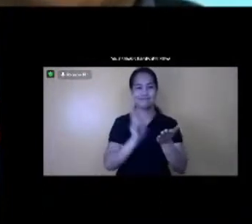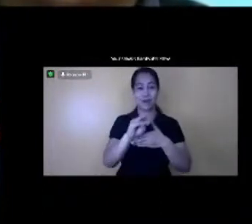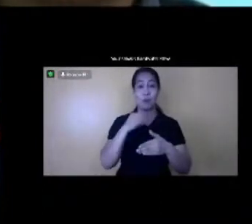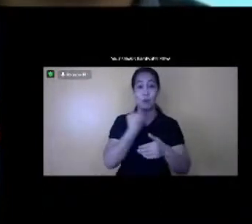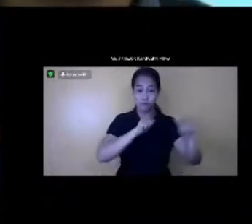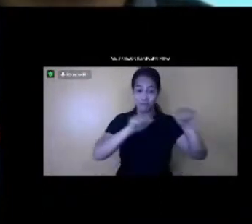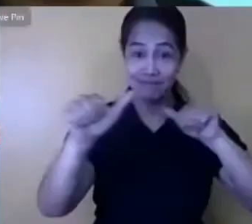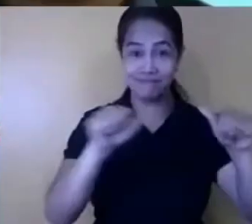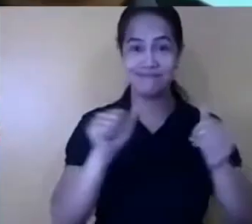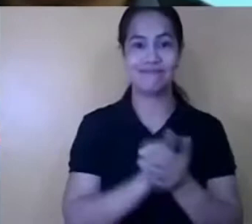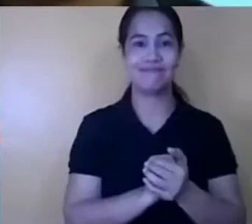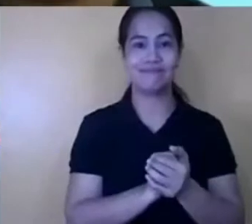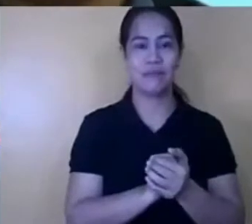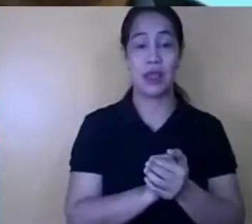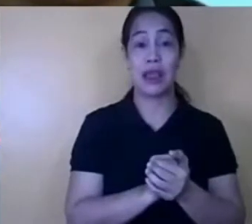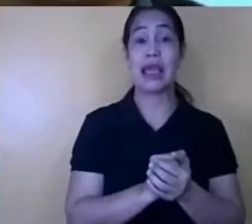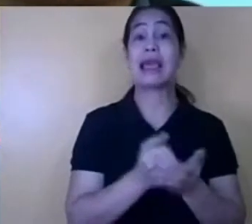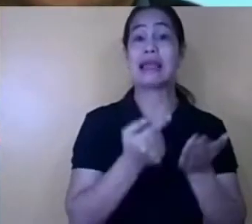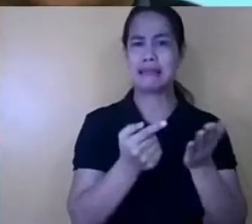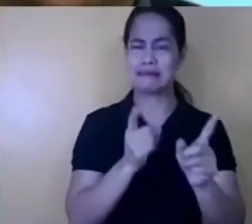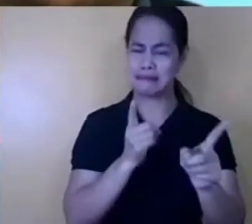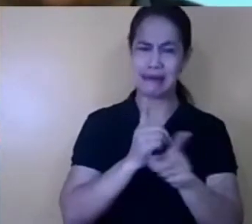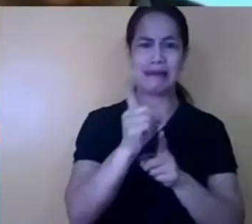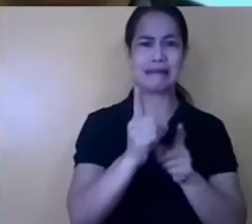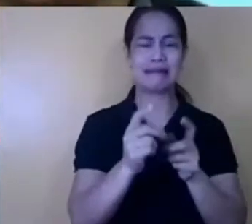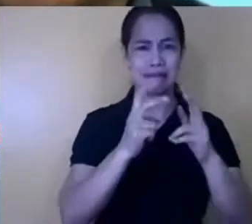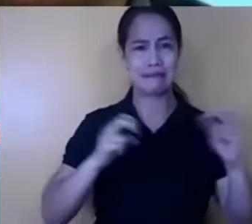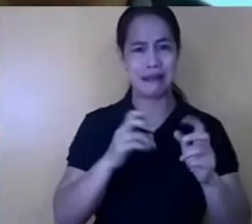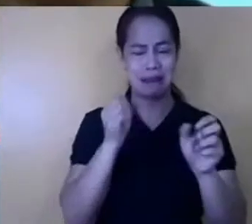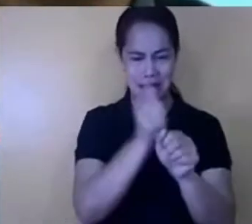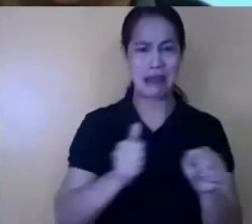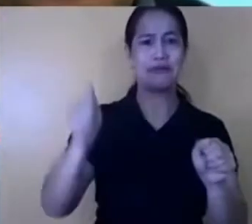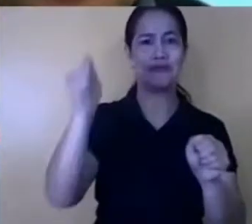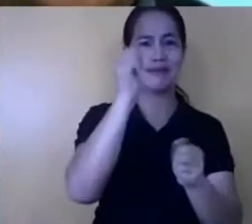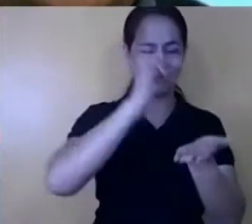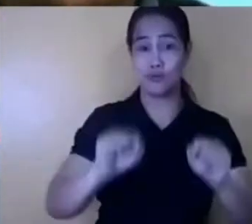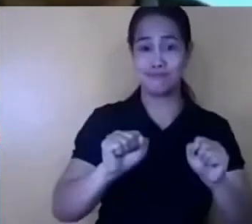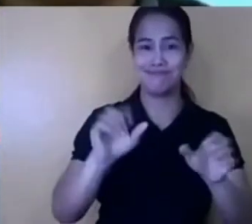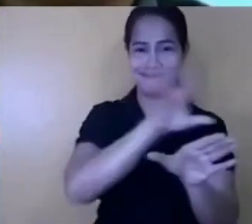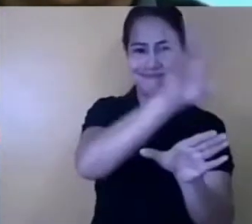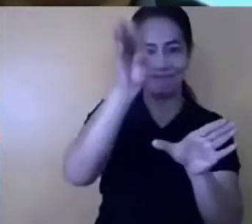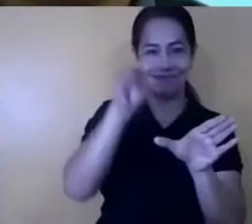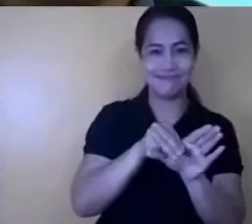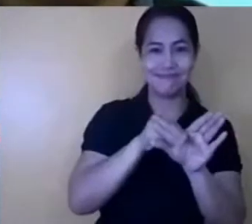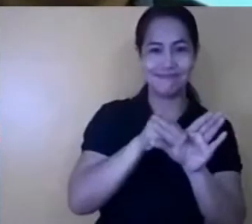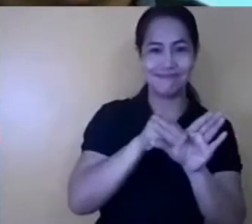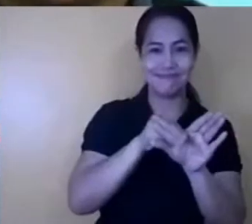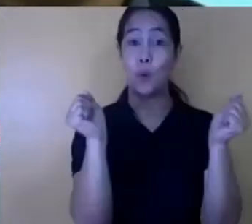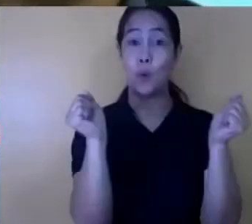activity, this directly reflects an outstanding practice because you were able to collaborate with the